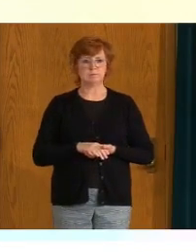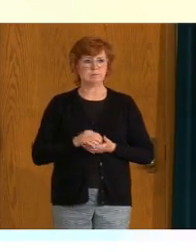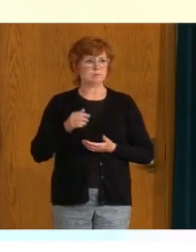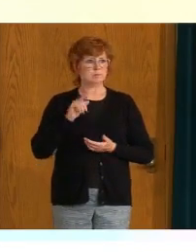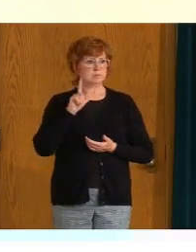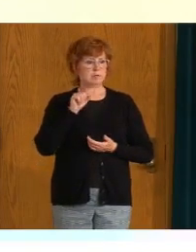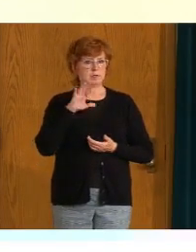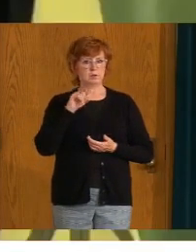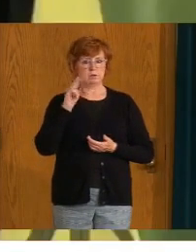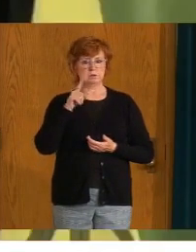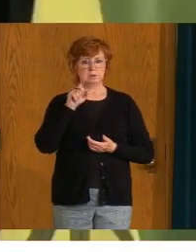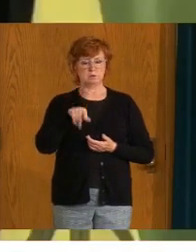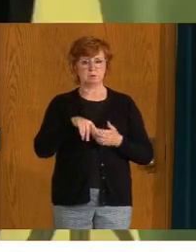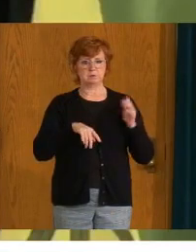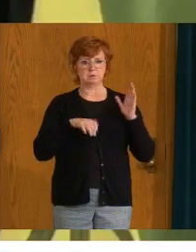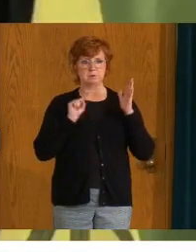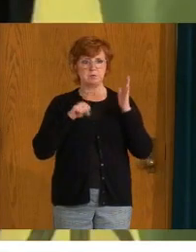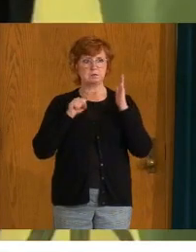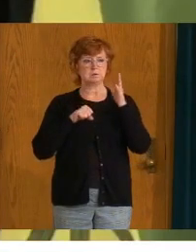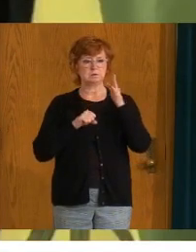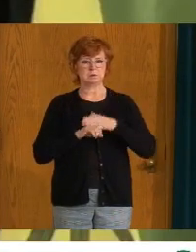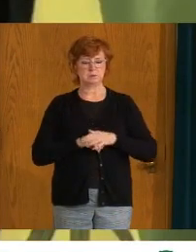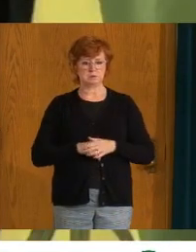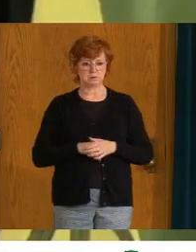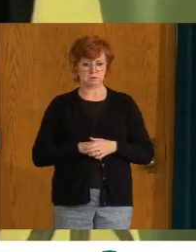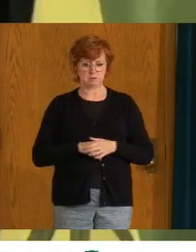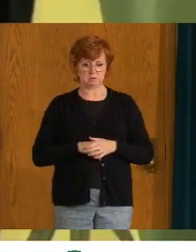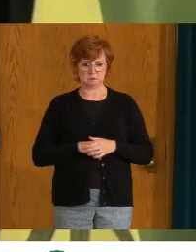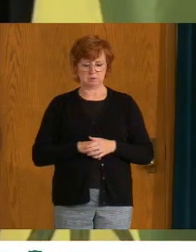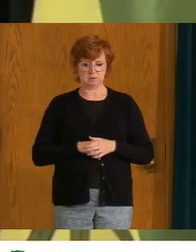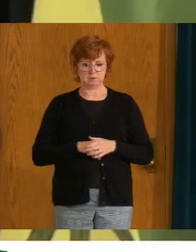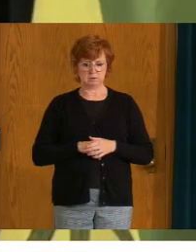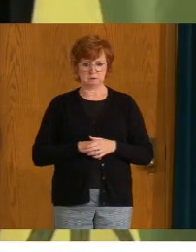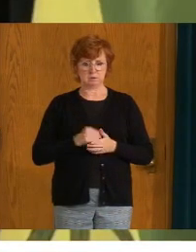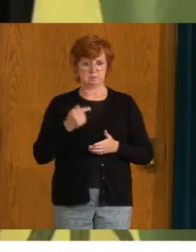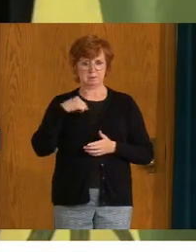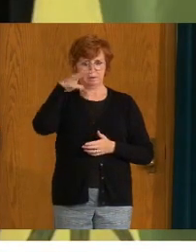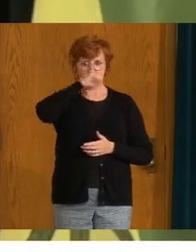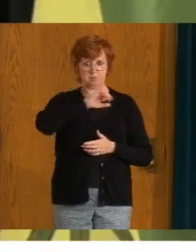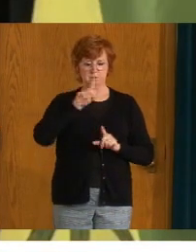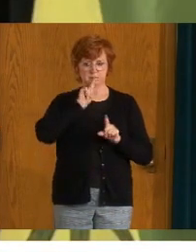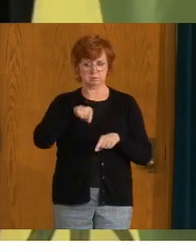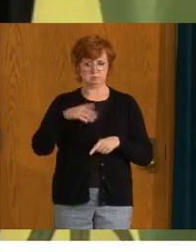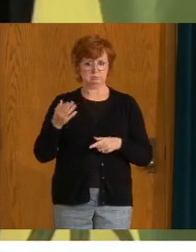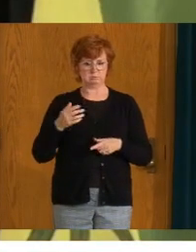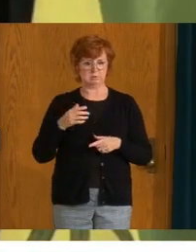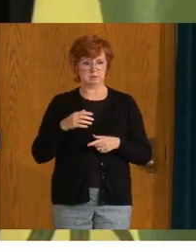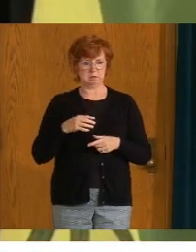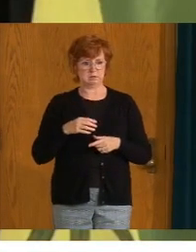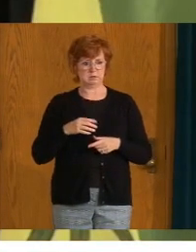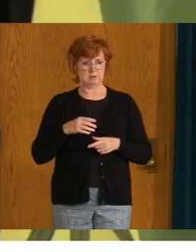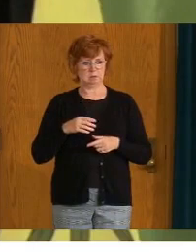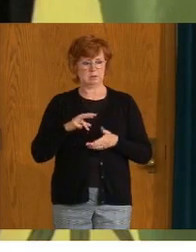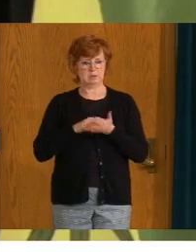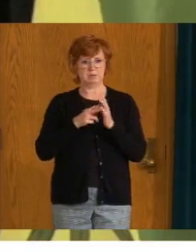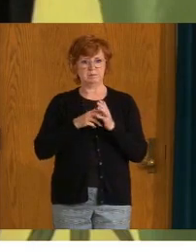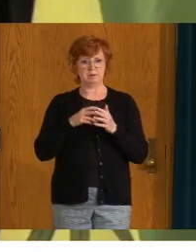Follow up, Laura? Yes, I'm sorry, perhaps Dr. Shahab, I missed it. So are we saying we're going on good faith